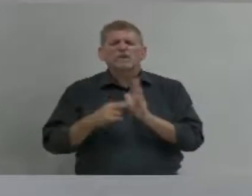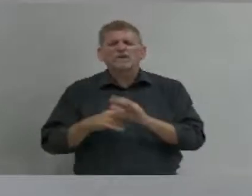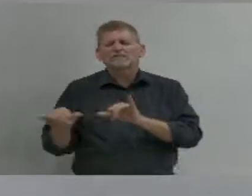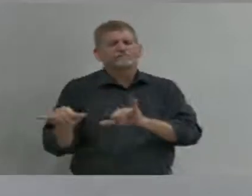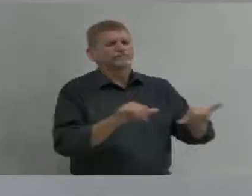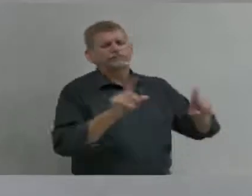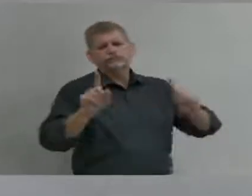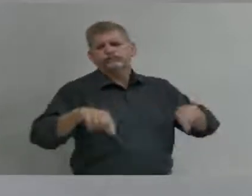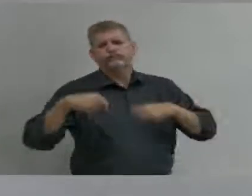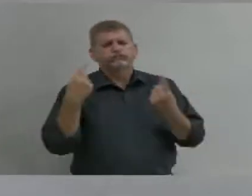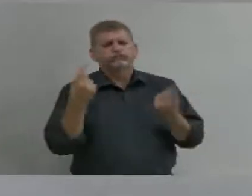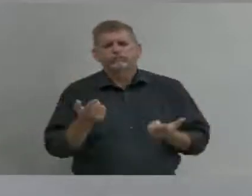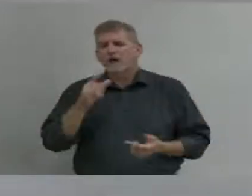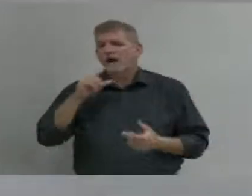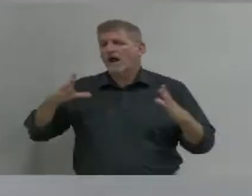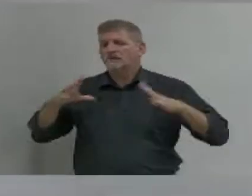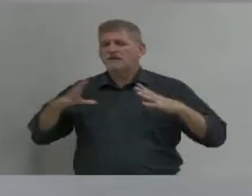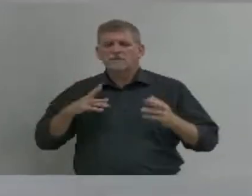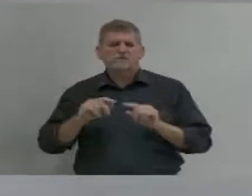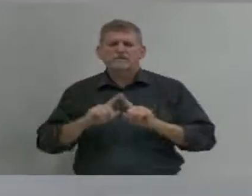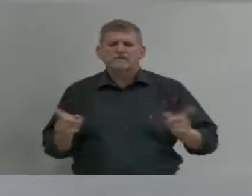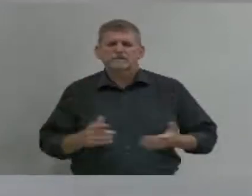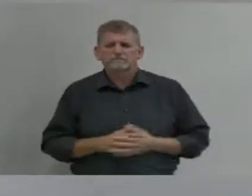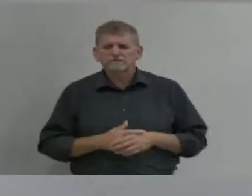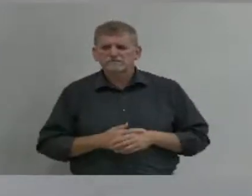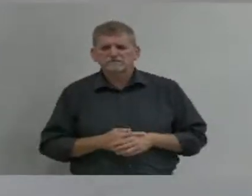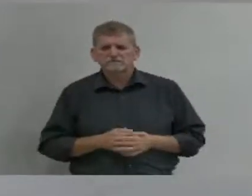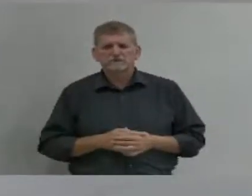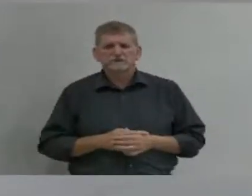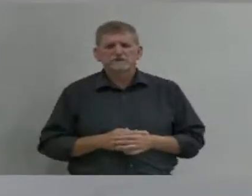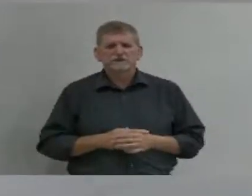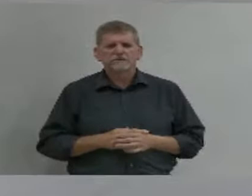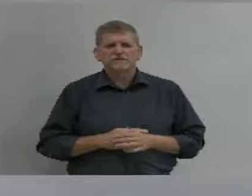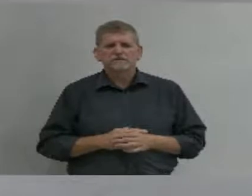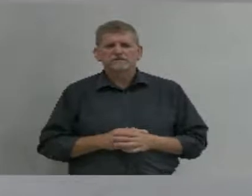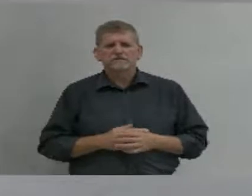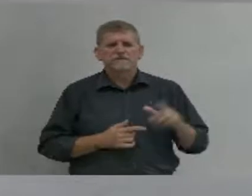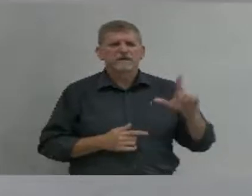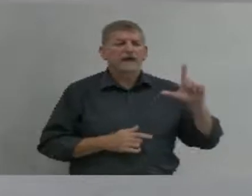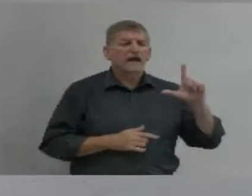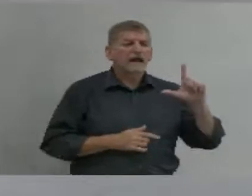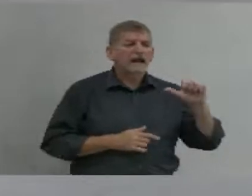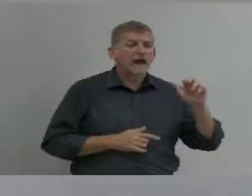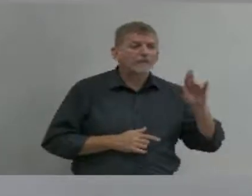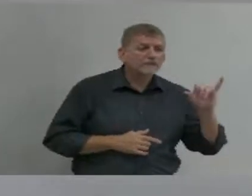other holidays, such as we've had Labor Day and 4th of July.